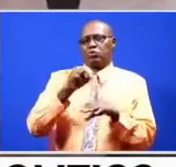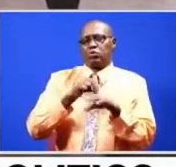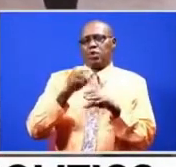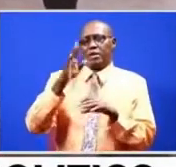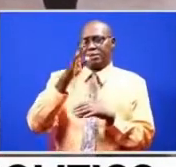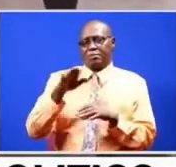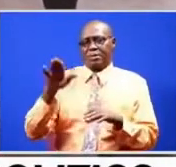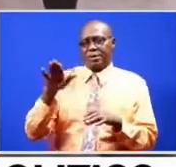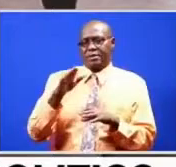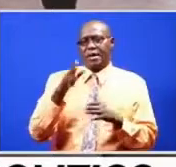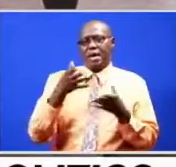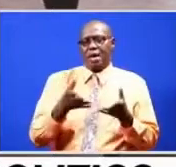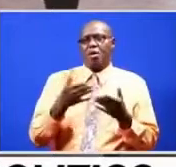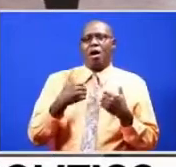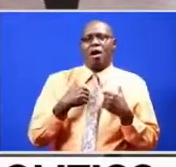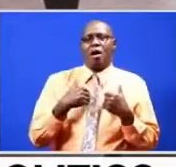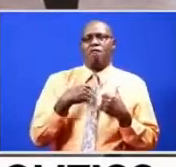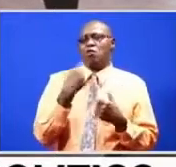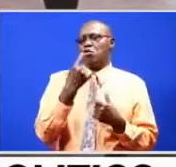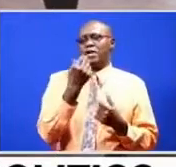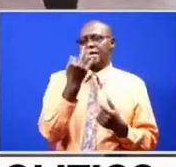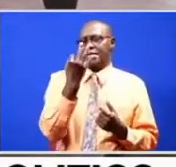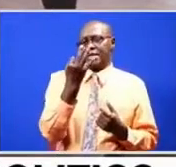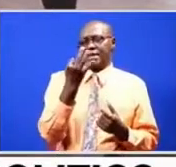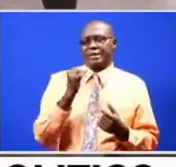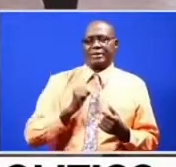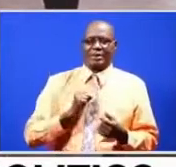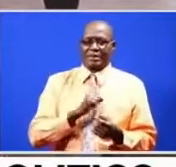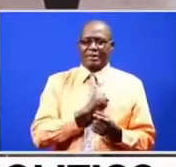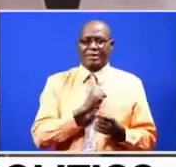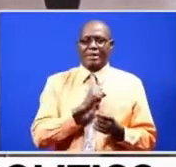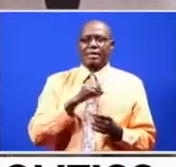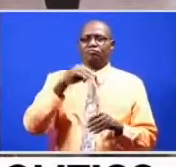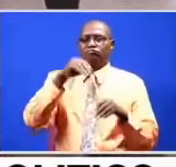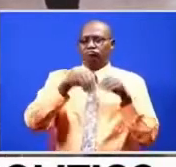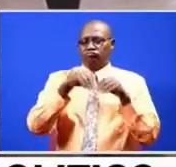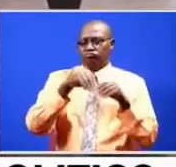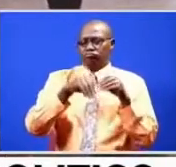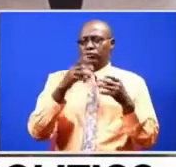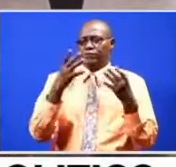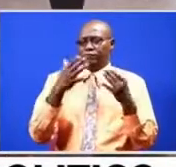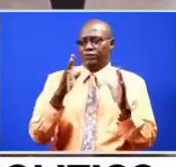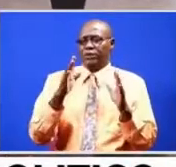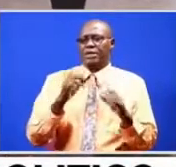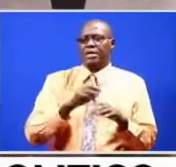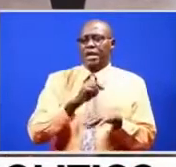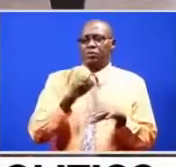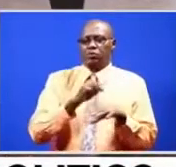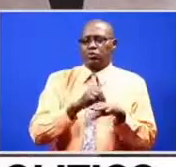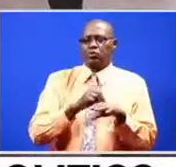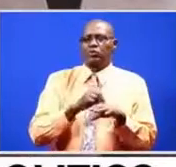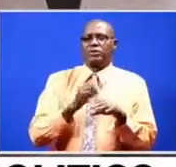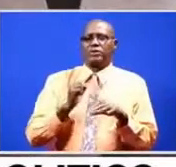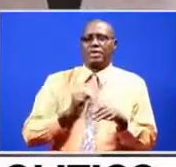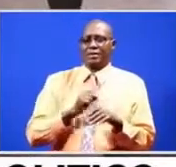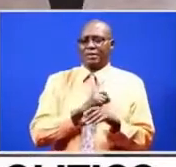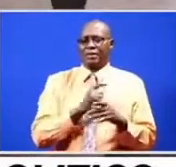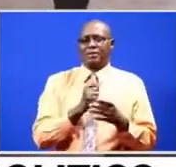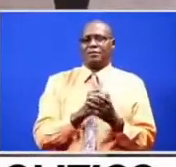Currently, we have only 3 senators that are elected in the National Senate, and we are looking at another 7 so that we